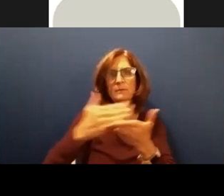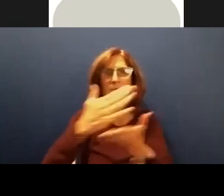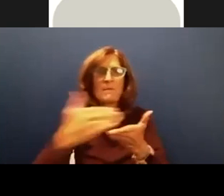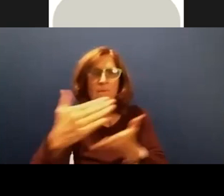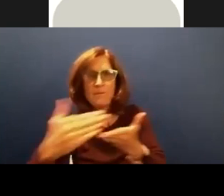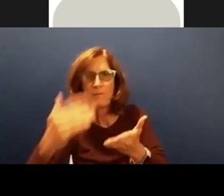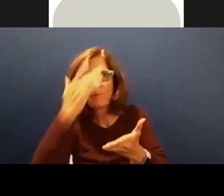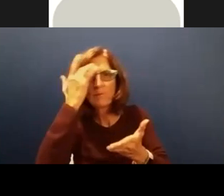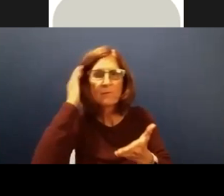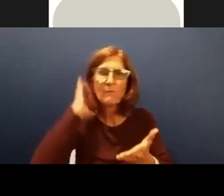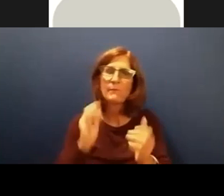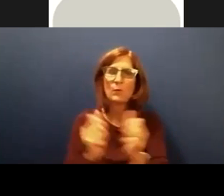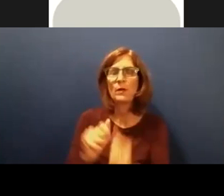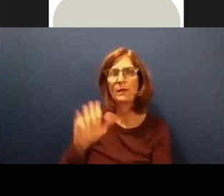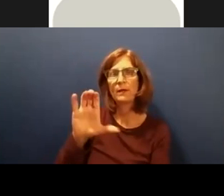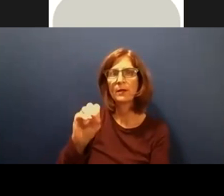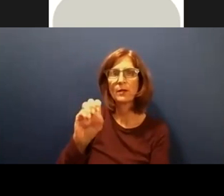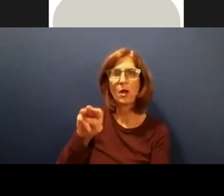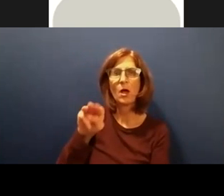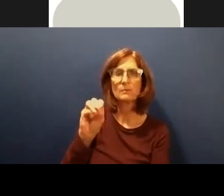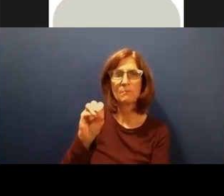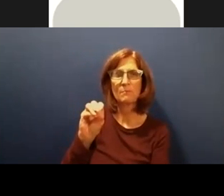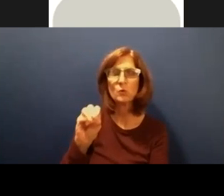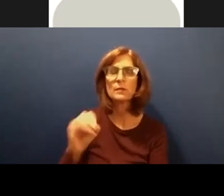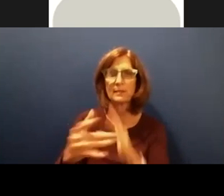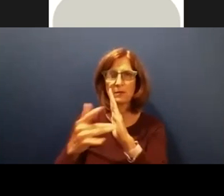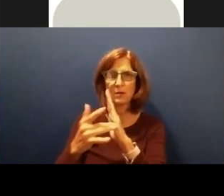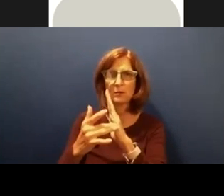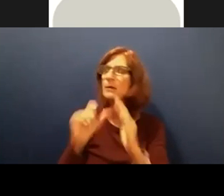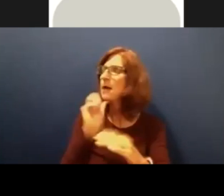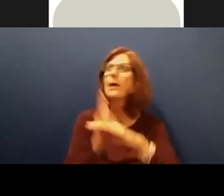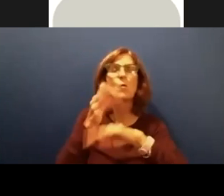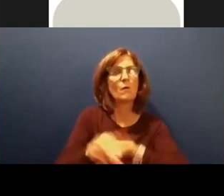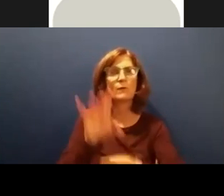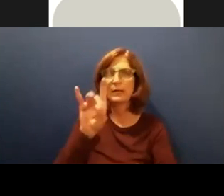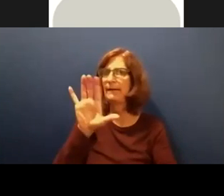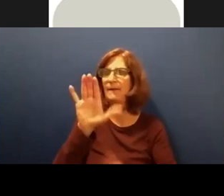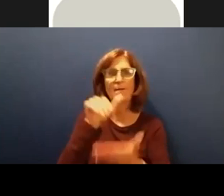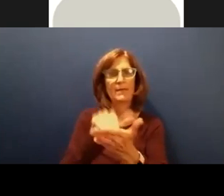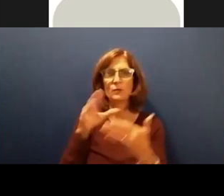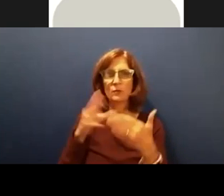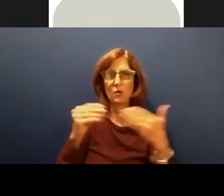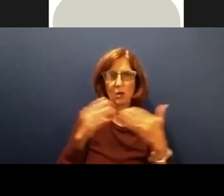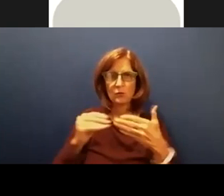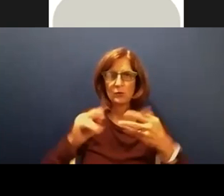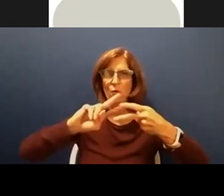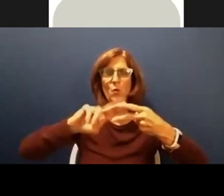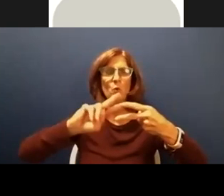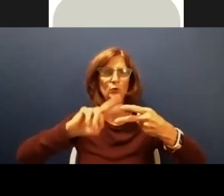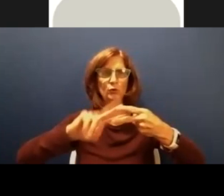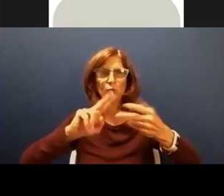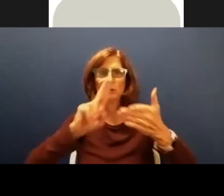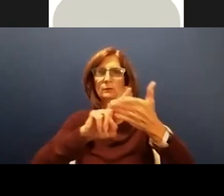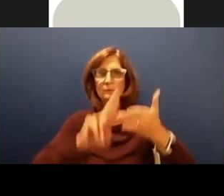with Cosmos Technologies in an amount not to exceed $85,000. Both of these contracts